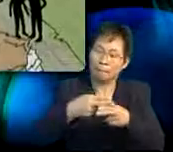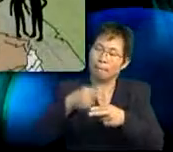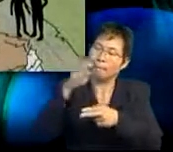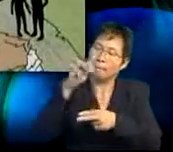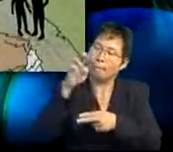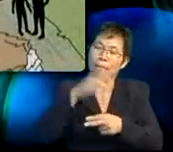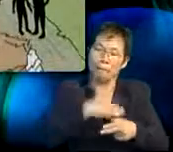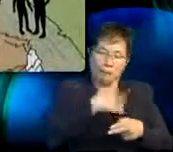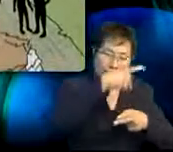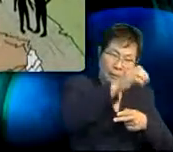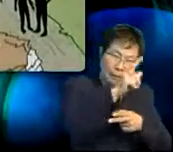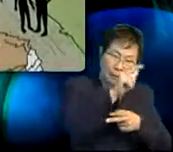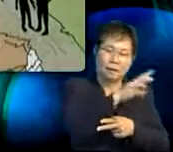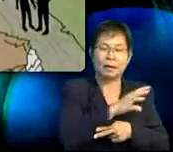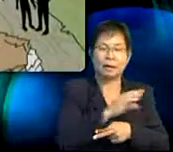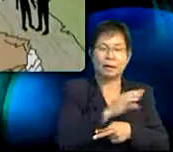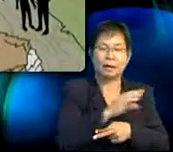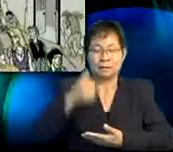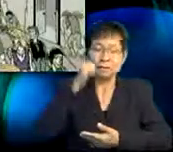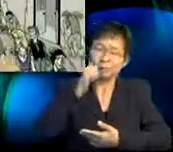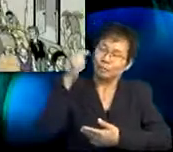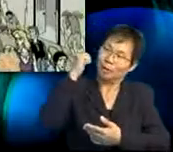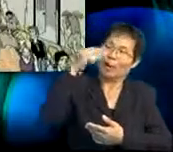Hello, I'm Patrick.